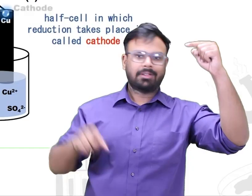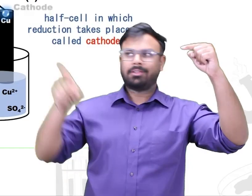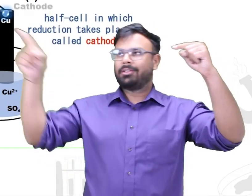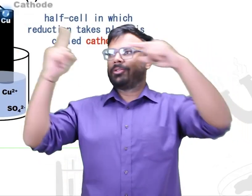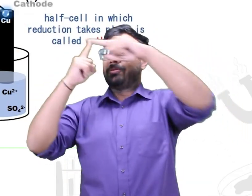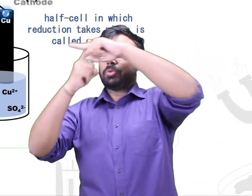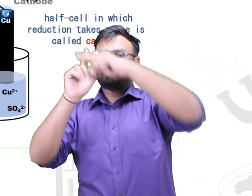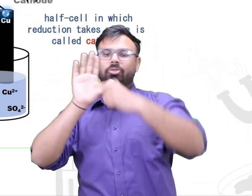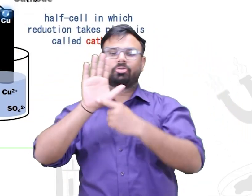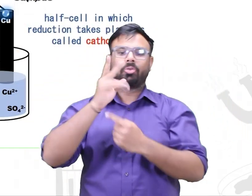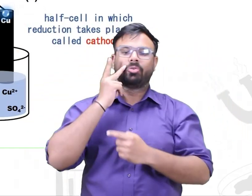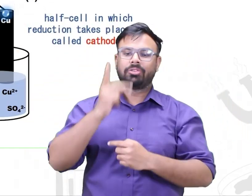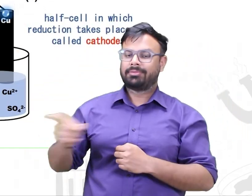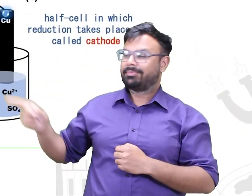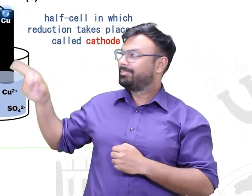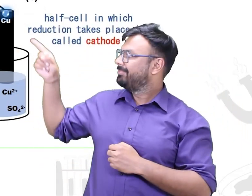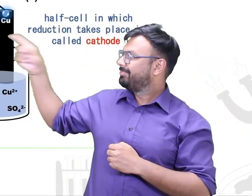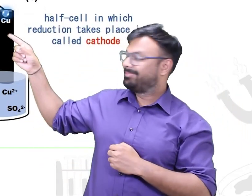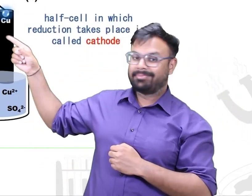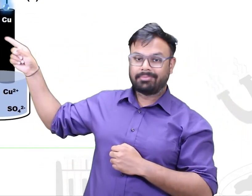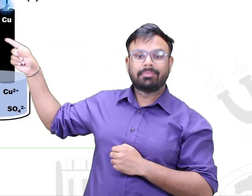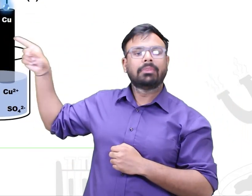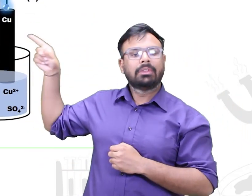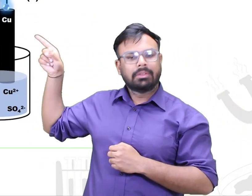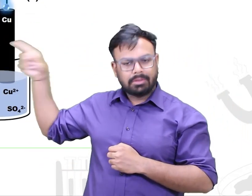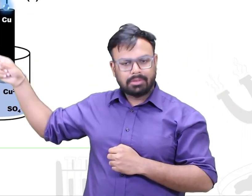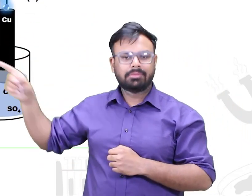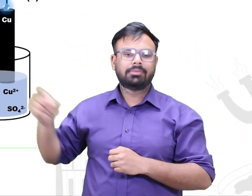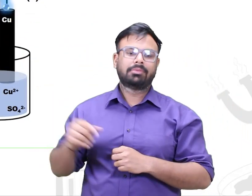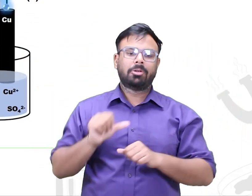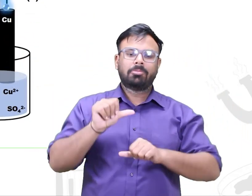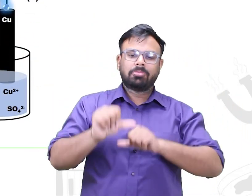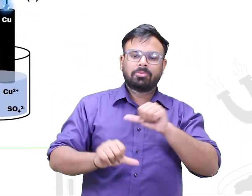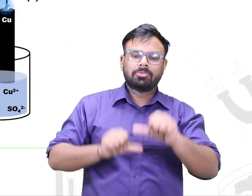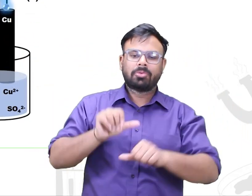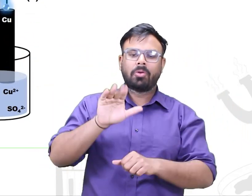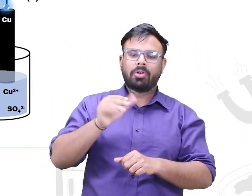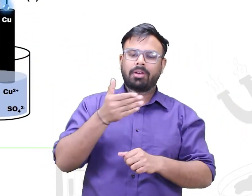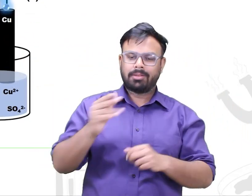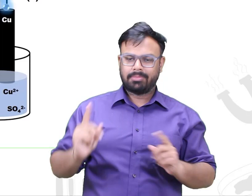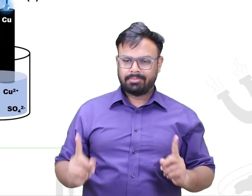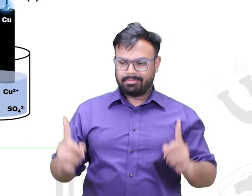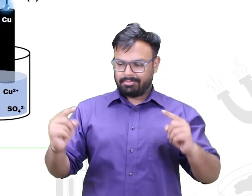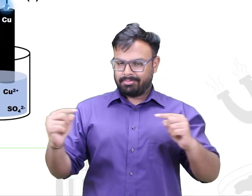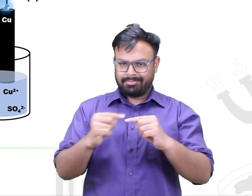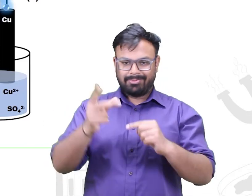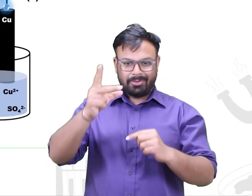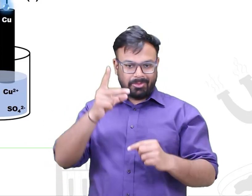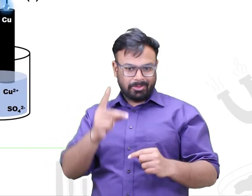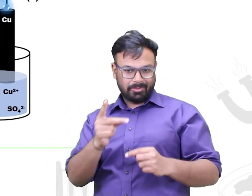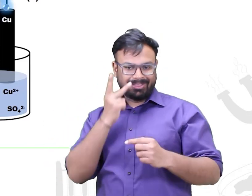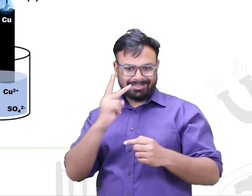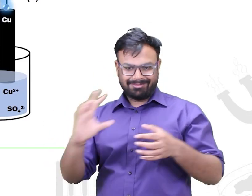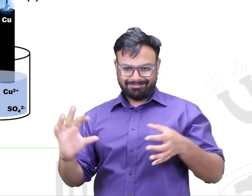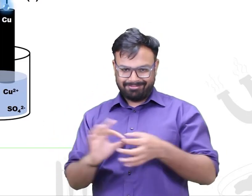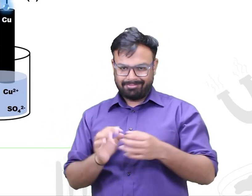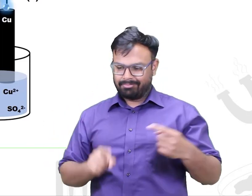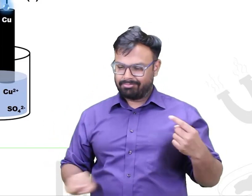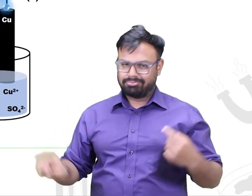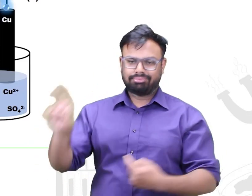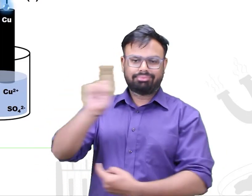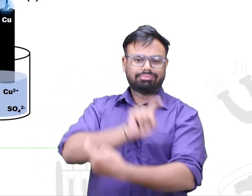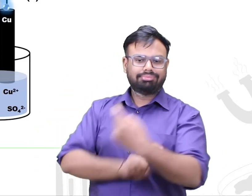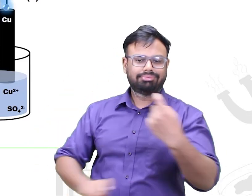and the copper acts as cathode. The main component in the electrochemical cell is a salt bridge. It is used to connect the oxidation